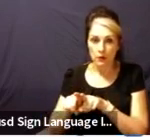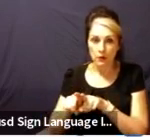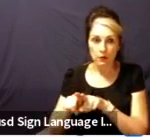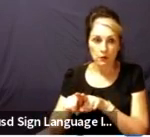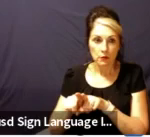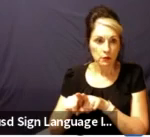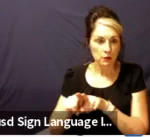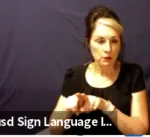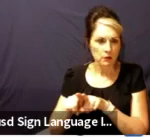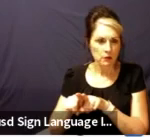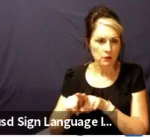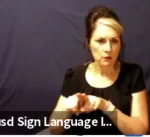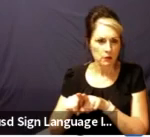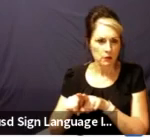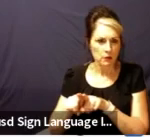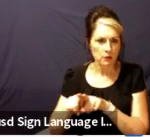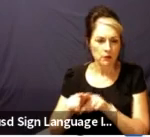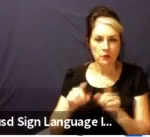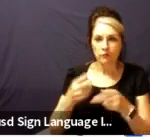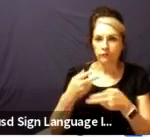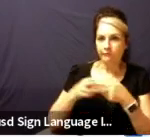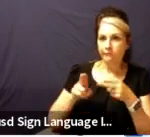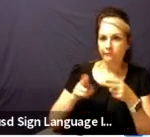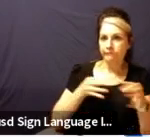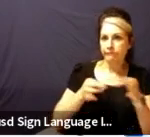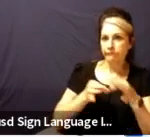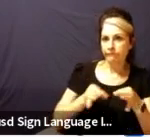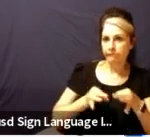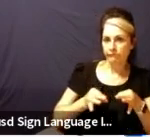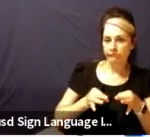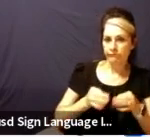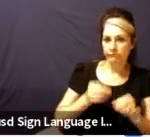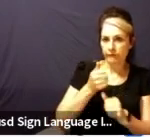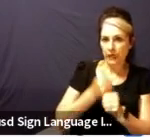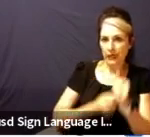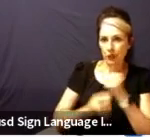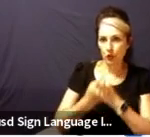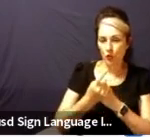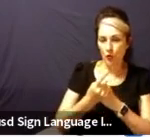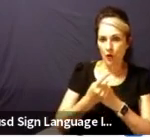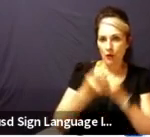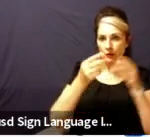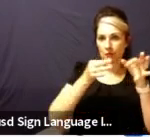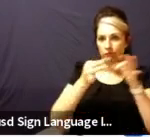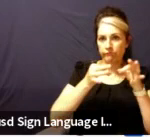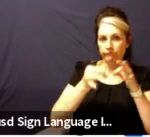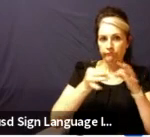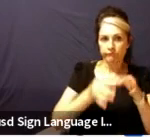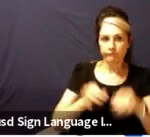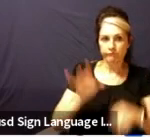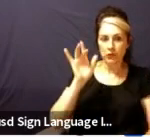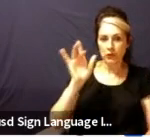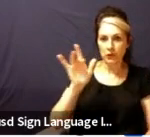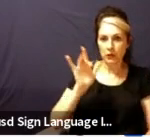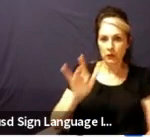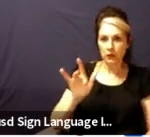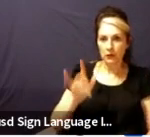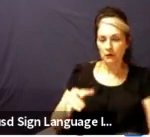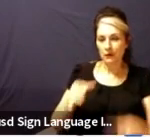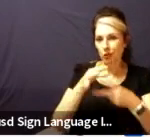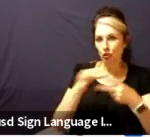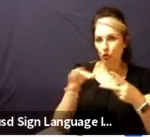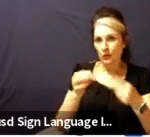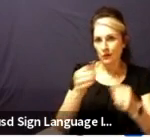small uh, description of each authorization. You will go ahead and make the choices necessary for each one of